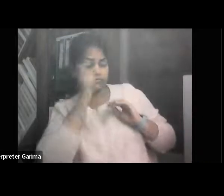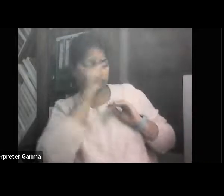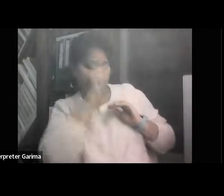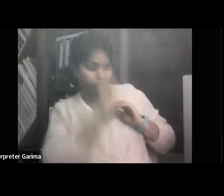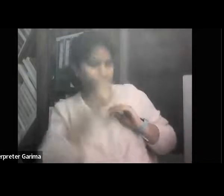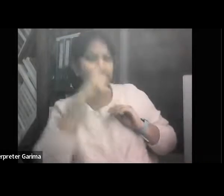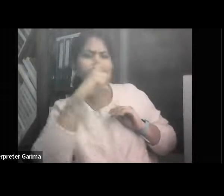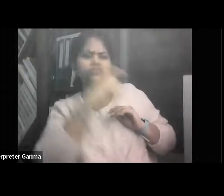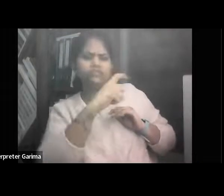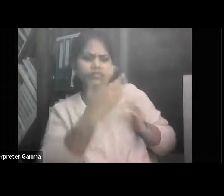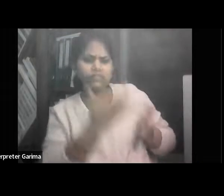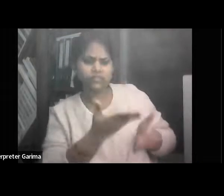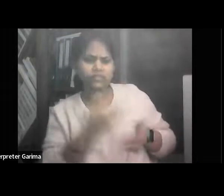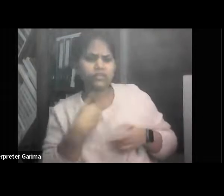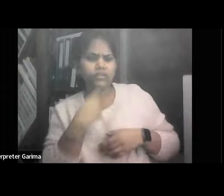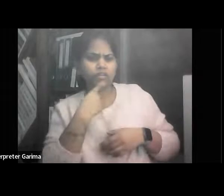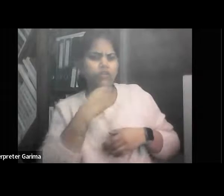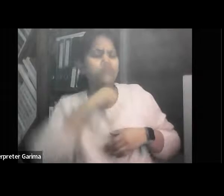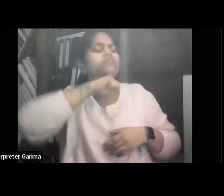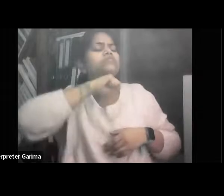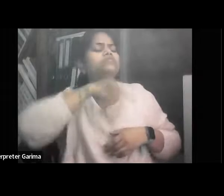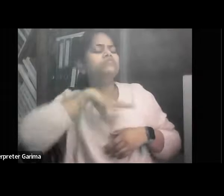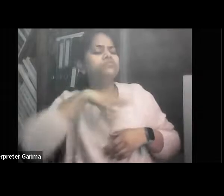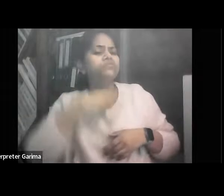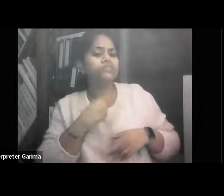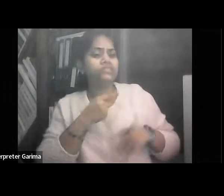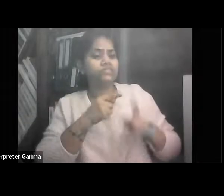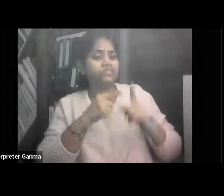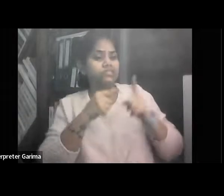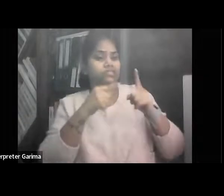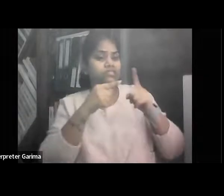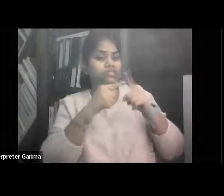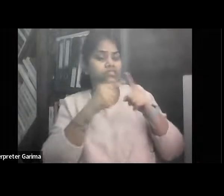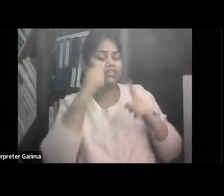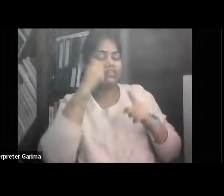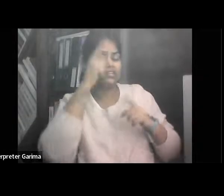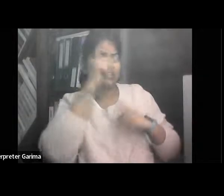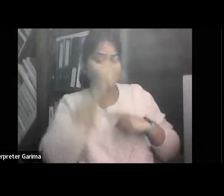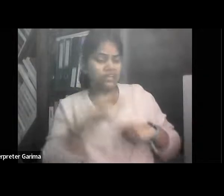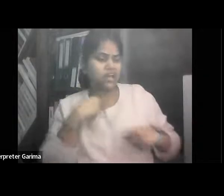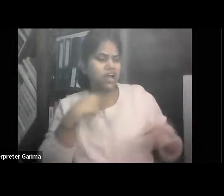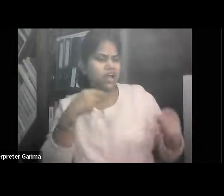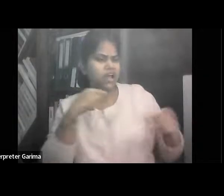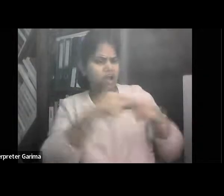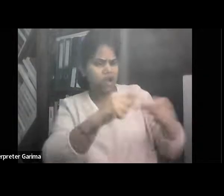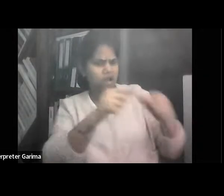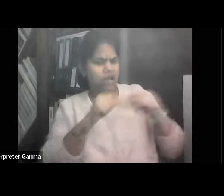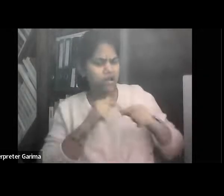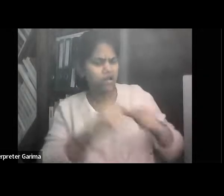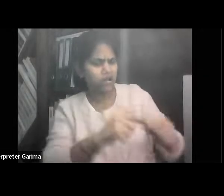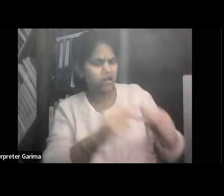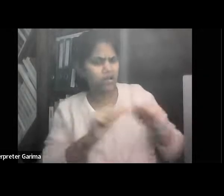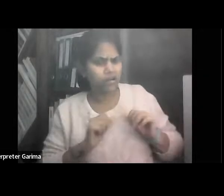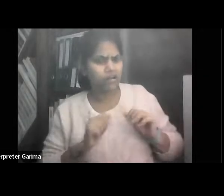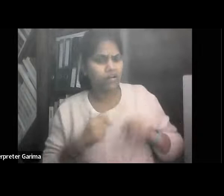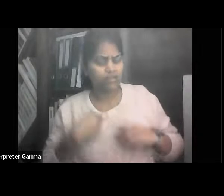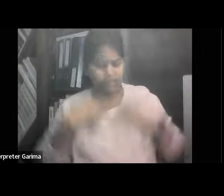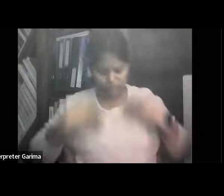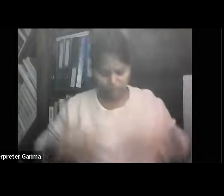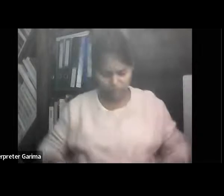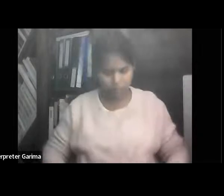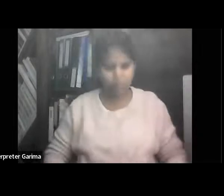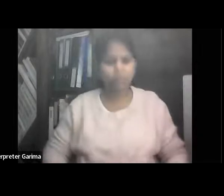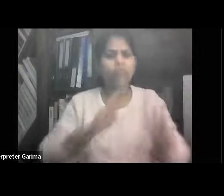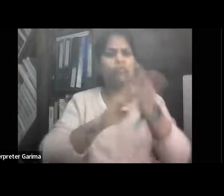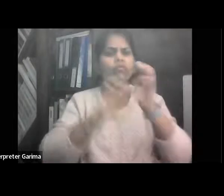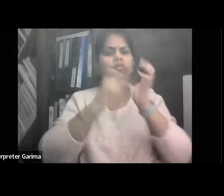towards Tara is his quest to write her decaying body under eraser. Dan's linguistic exploration of a body marked by pain